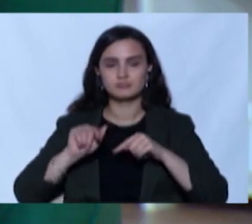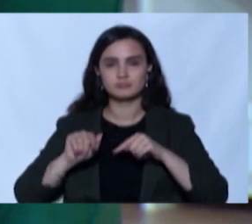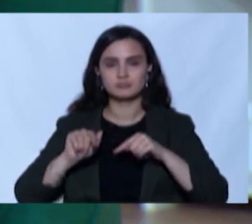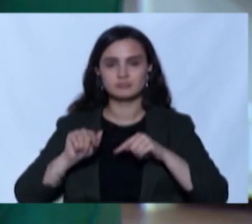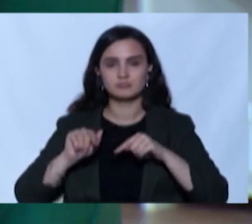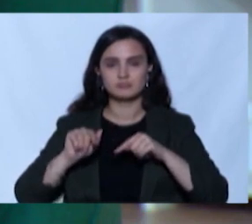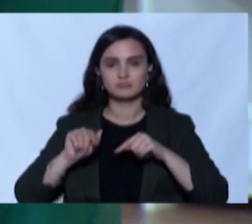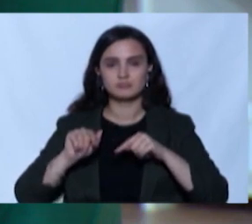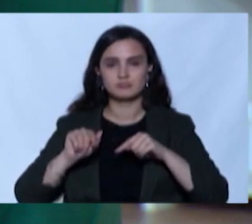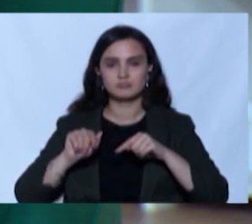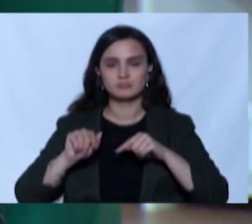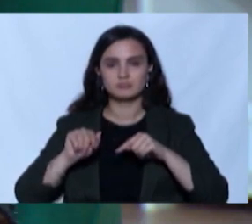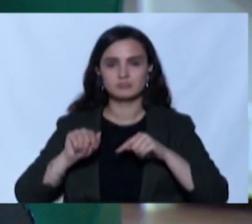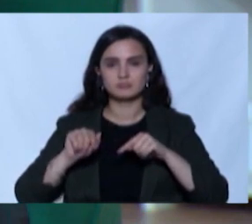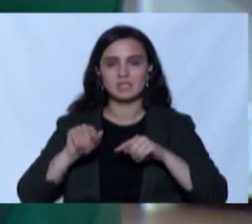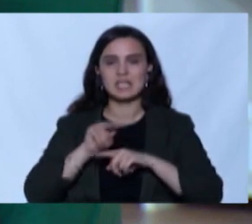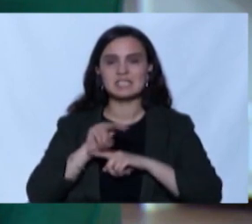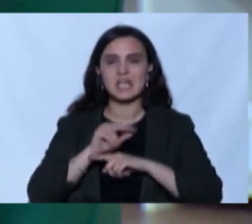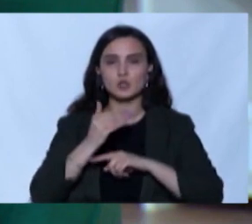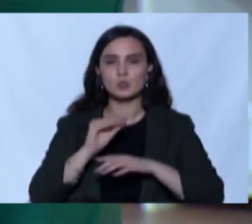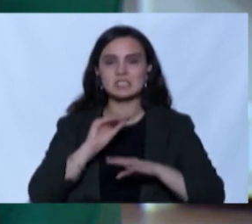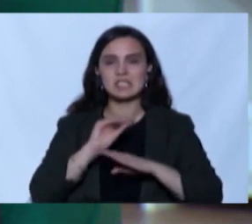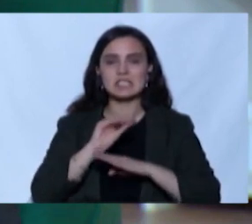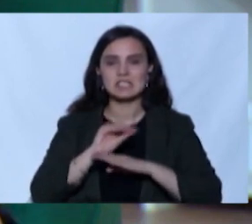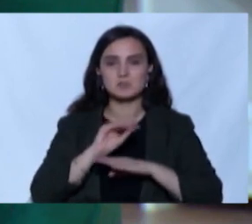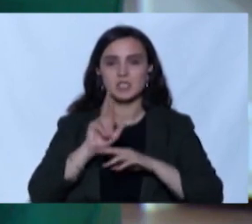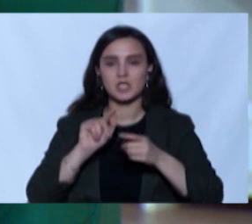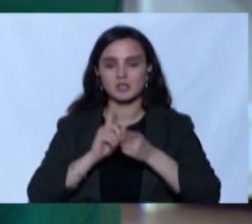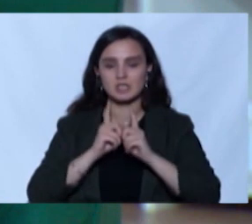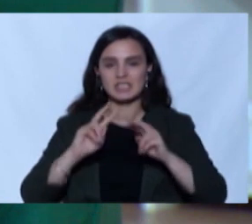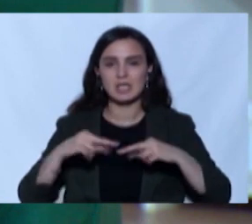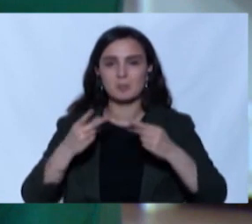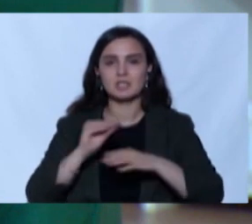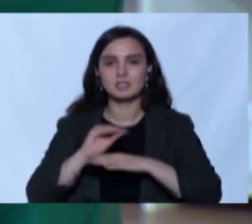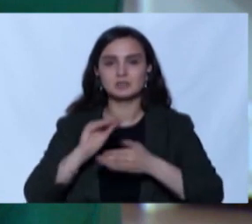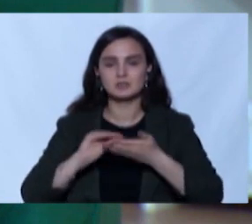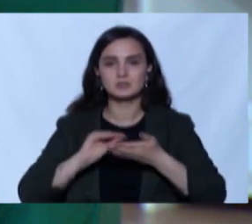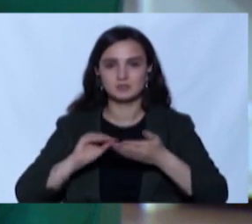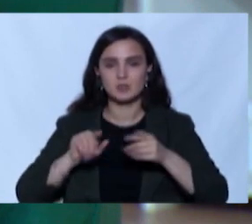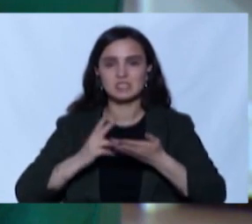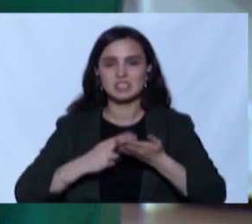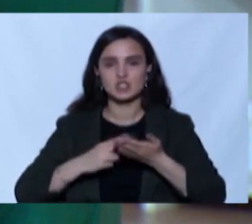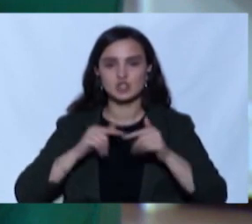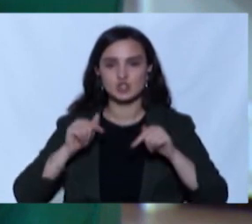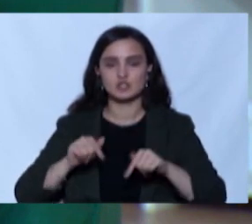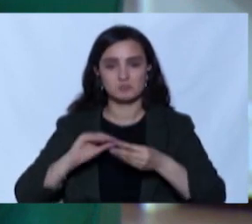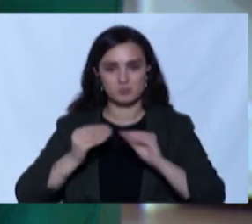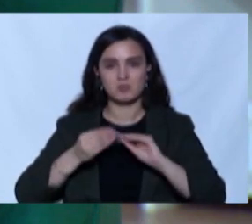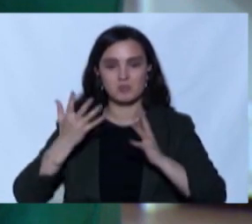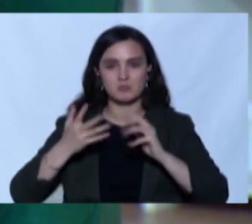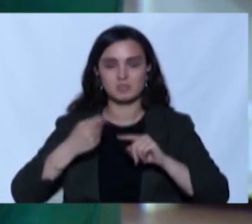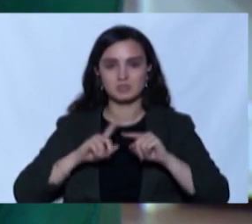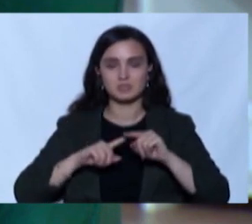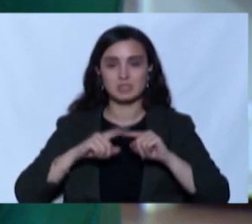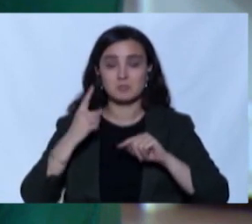provoked multiple literary criticisms and interpretations. This is very much an interpretable book. And there's one